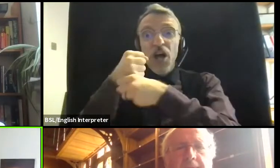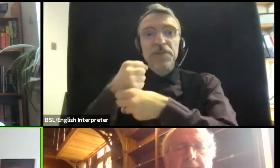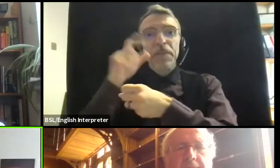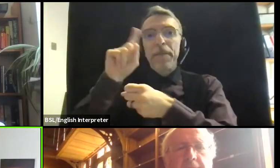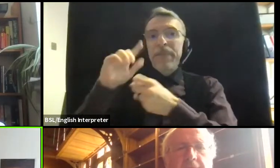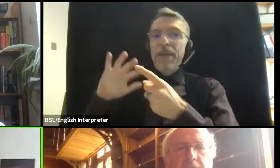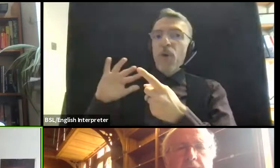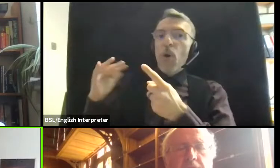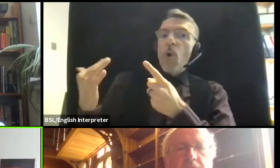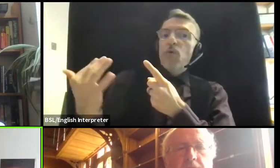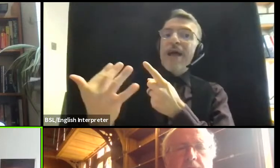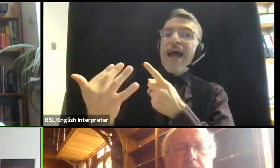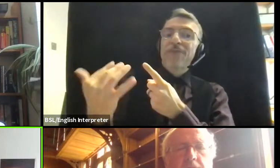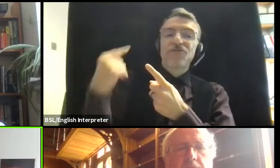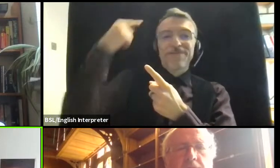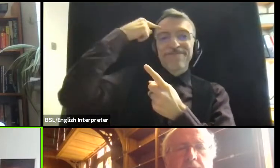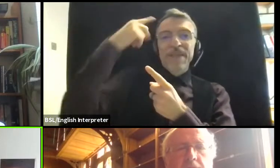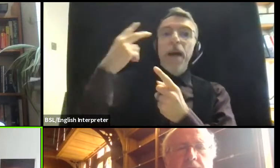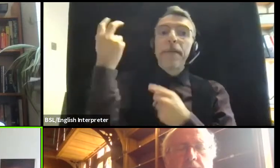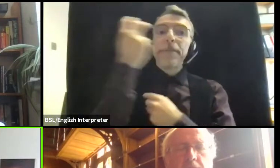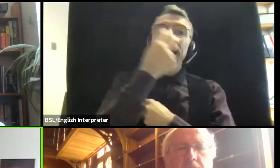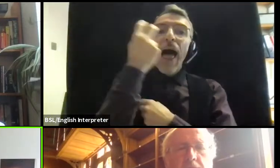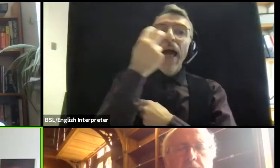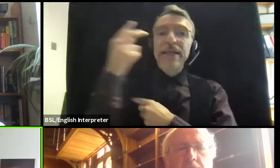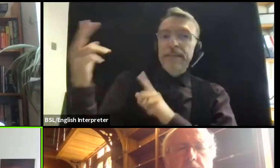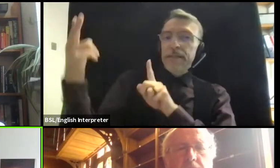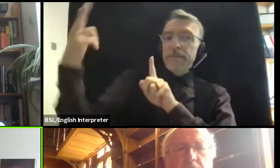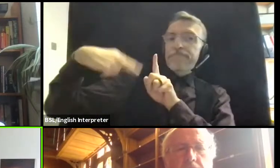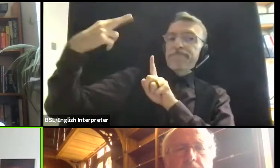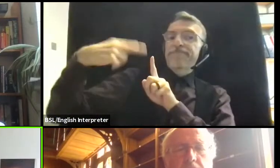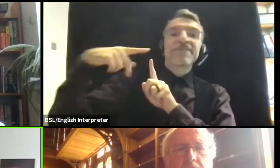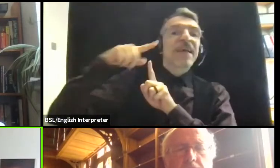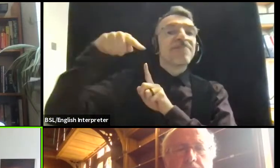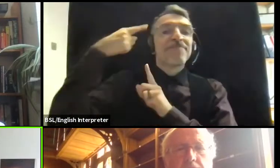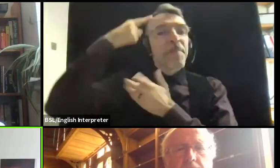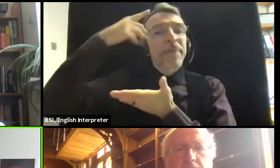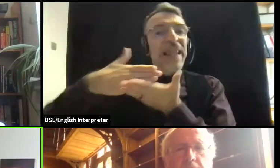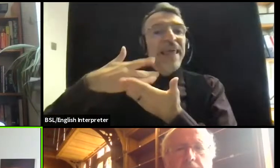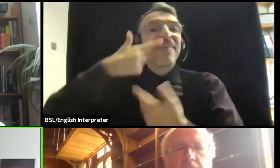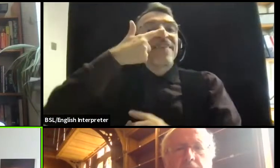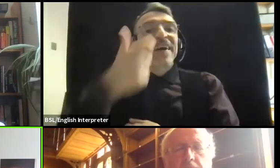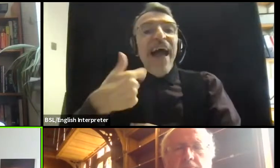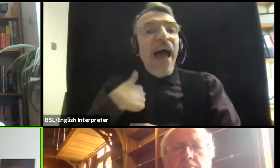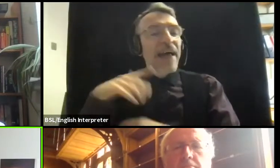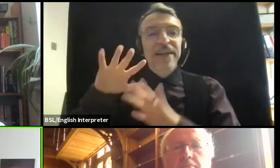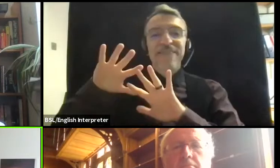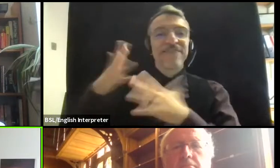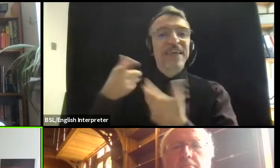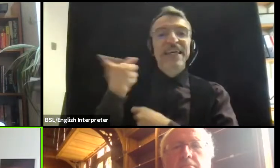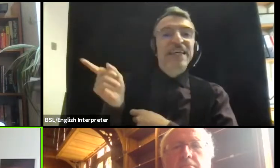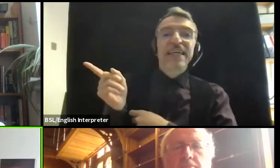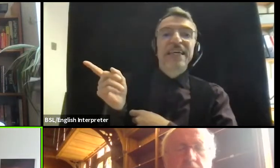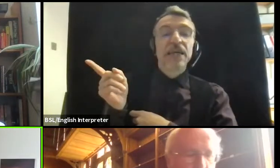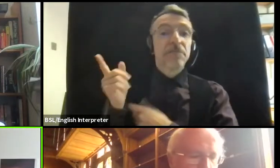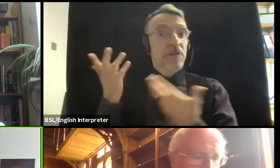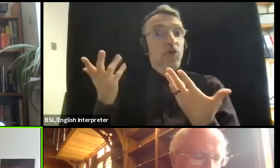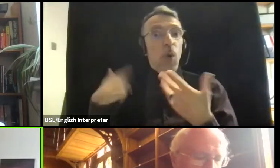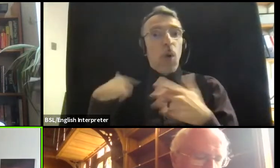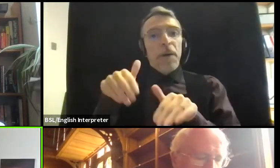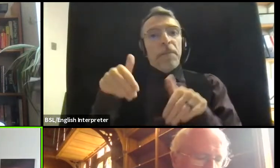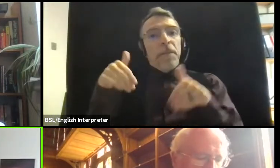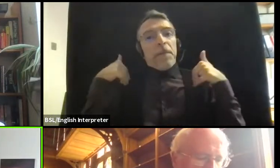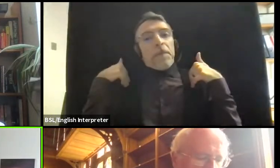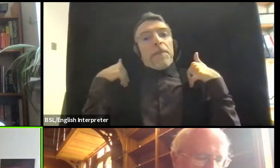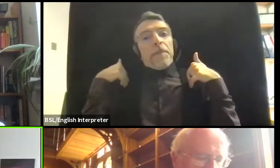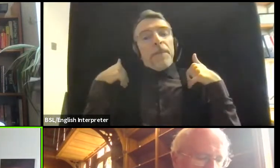that me as someone who's blind can do this, but I can do this. And there were other cases I